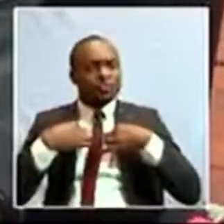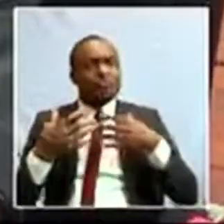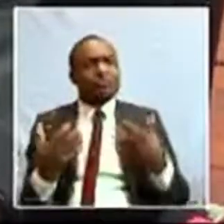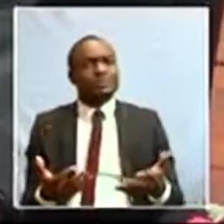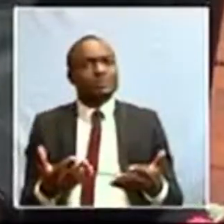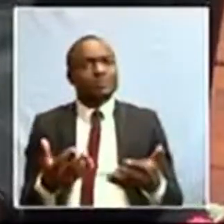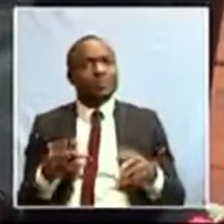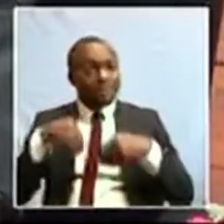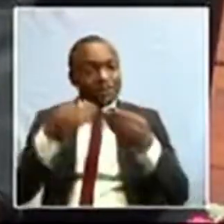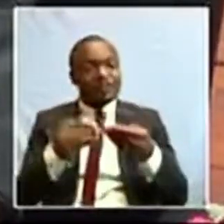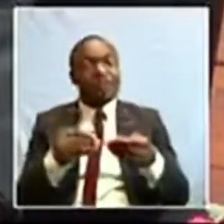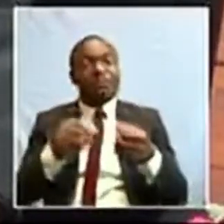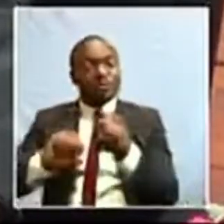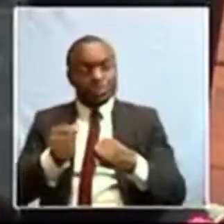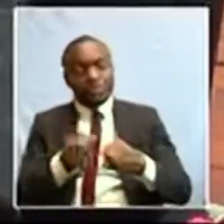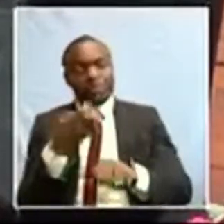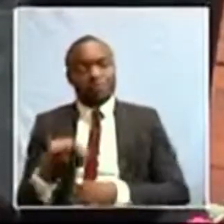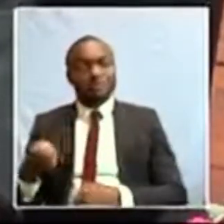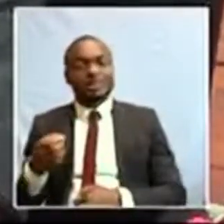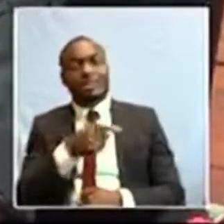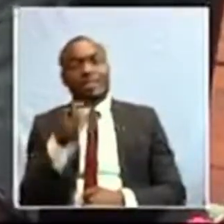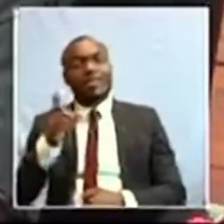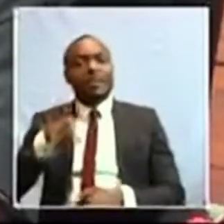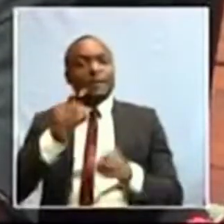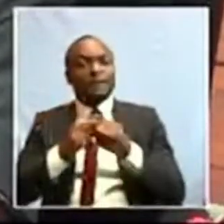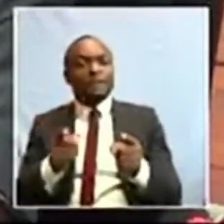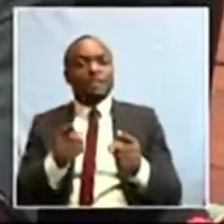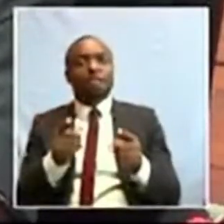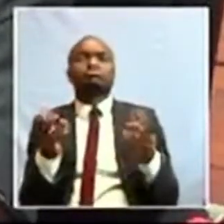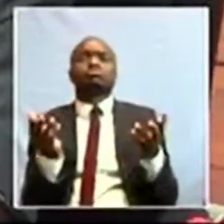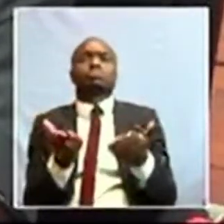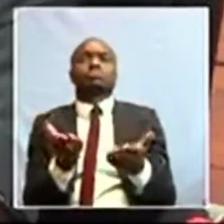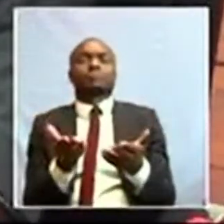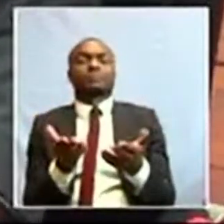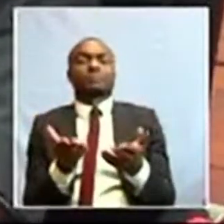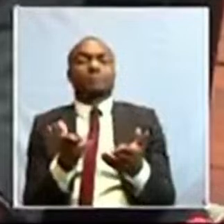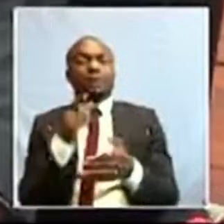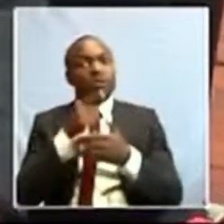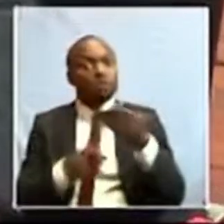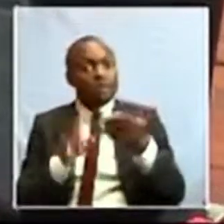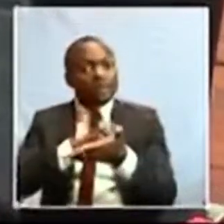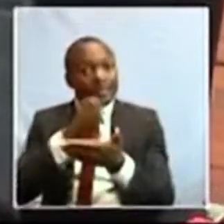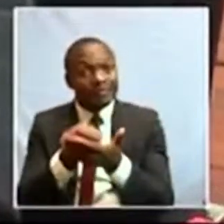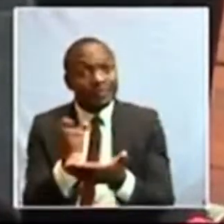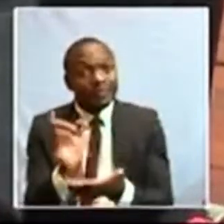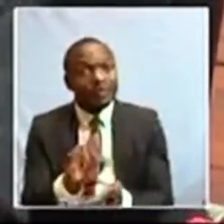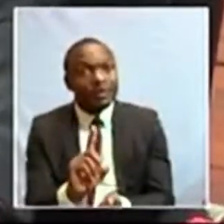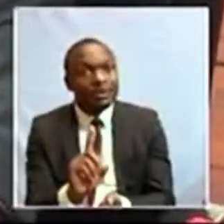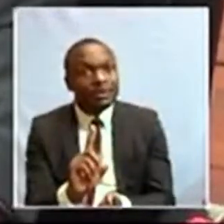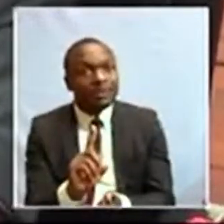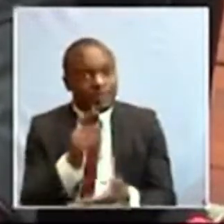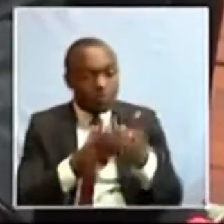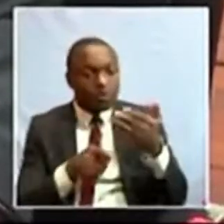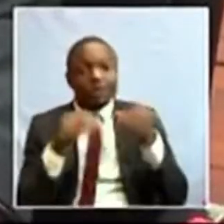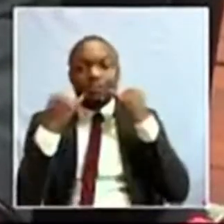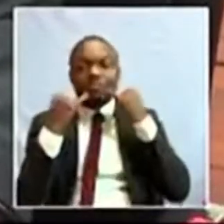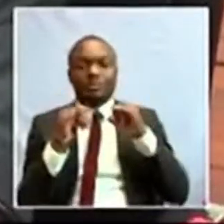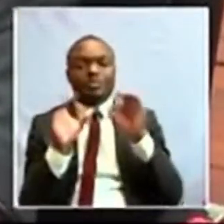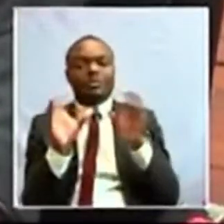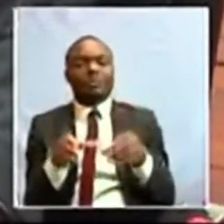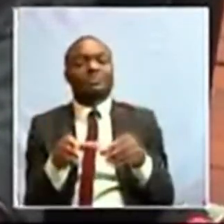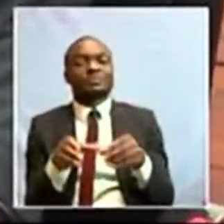them and providing the equipment they need, but you have not done that. So what is the evidence in what you are telling your